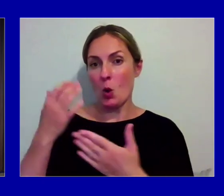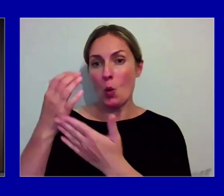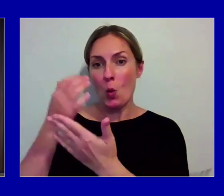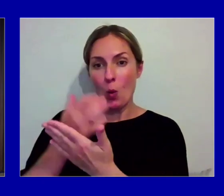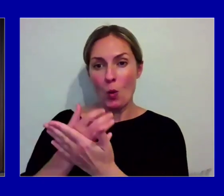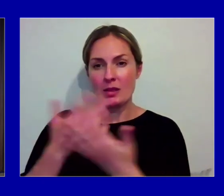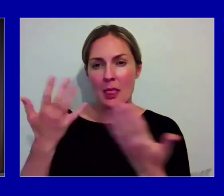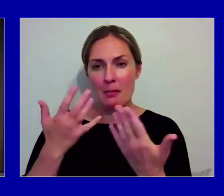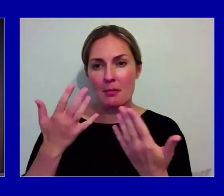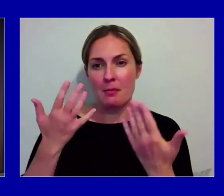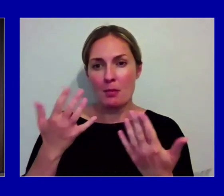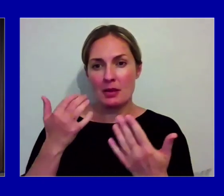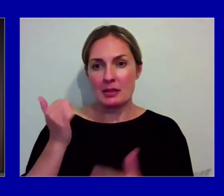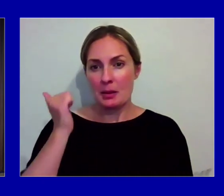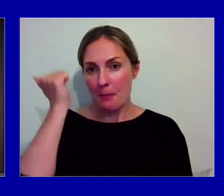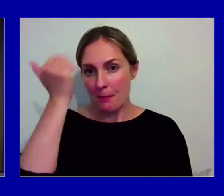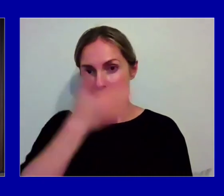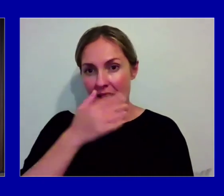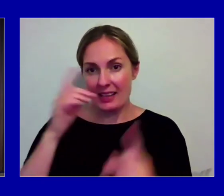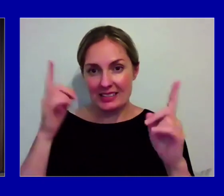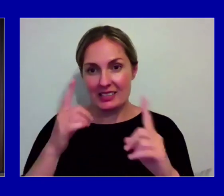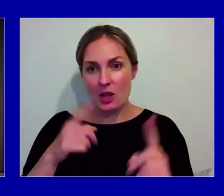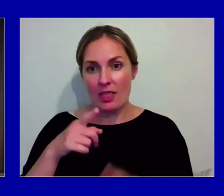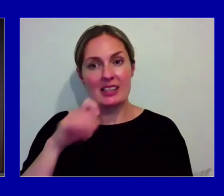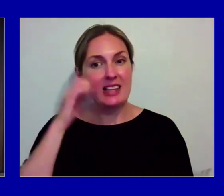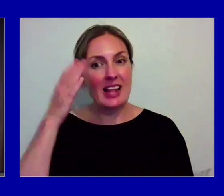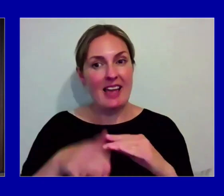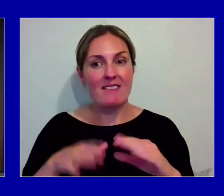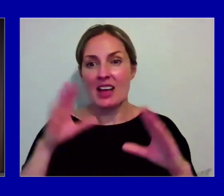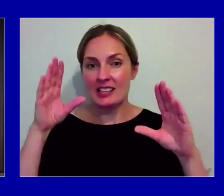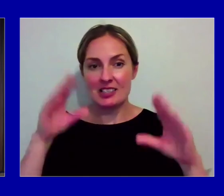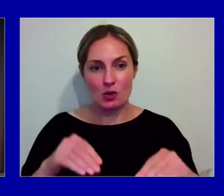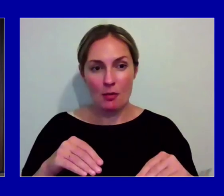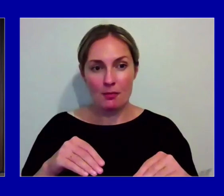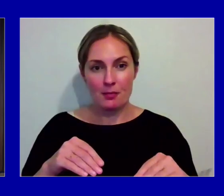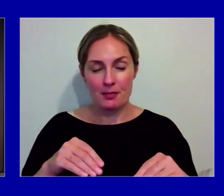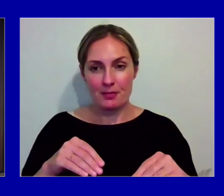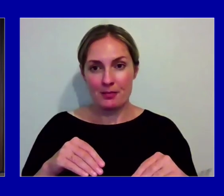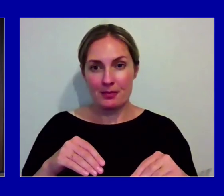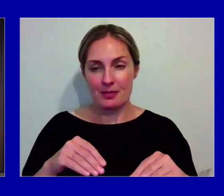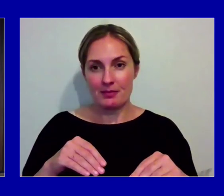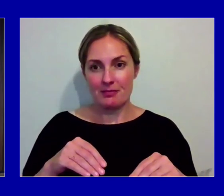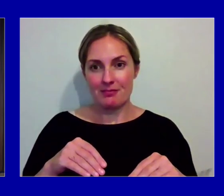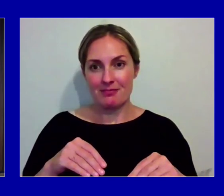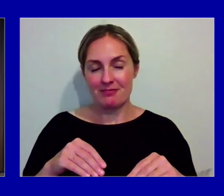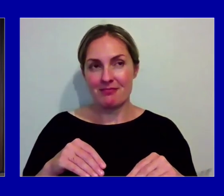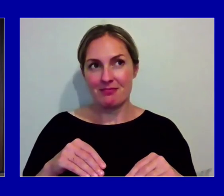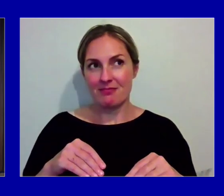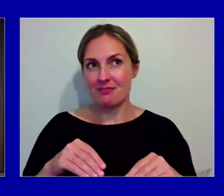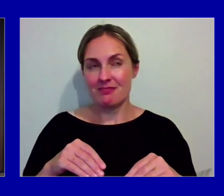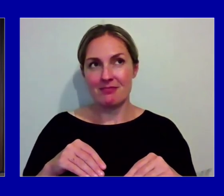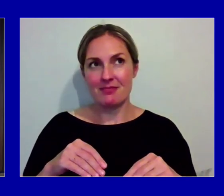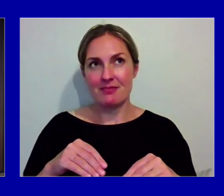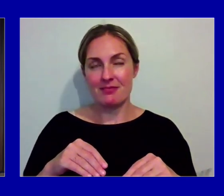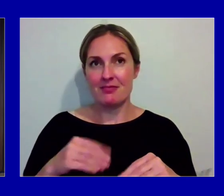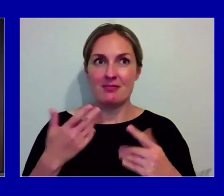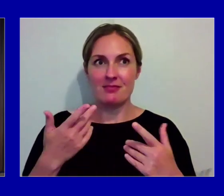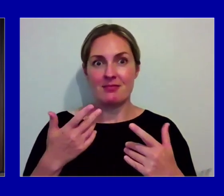doesn't stop. And when you're a traditional owner working and living on country, the pressure is, um, it's, uh,